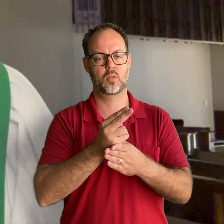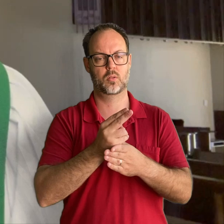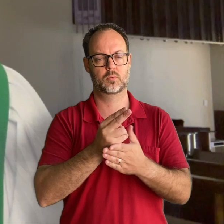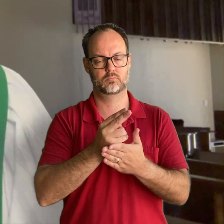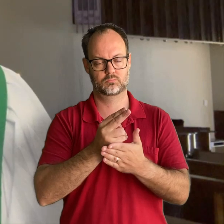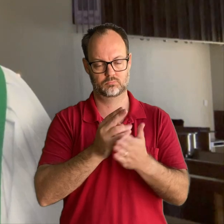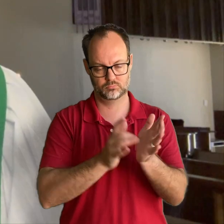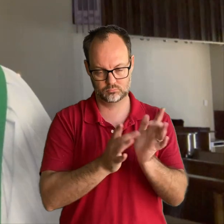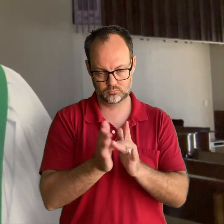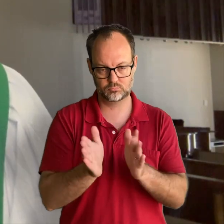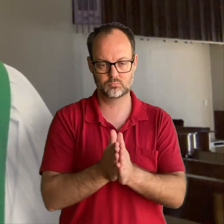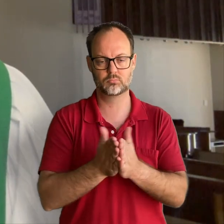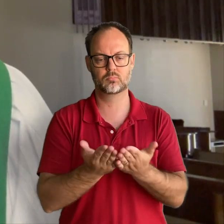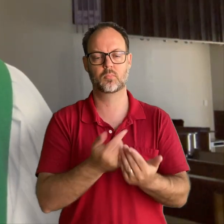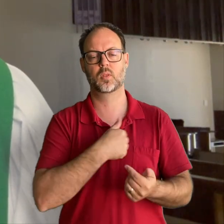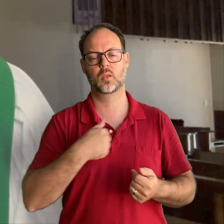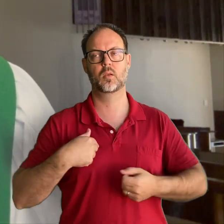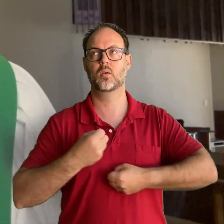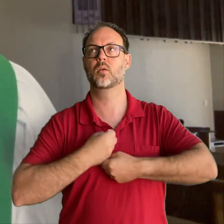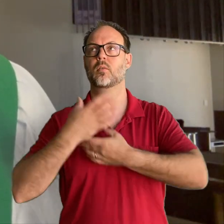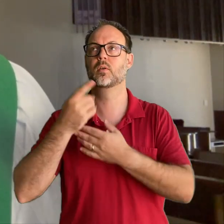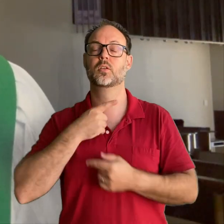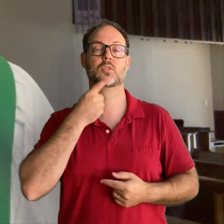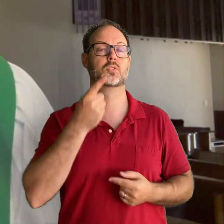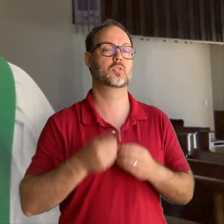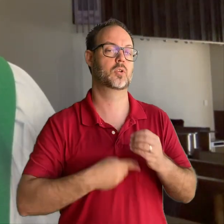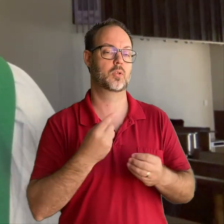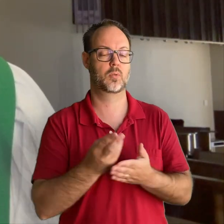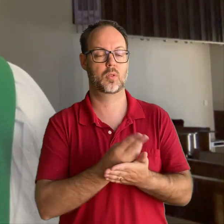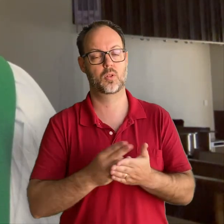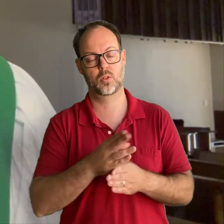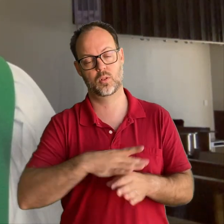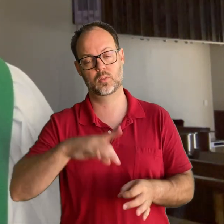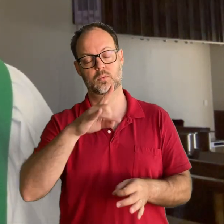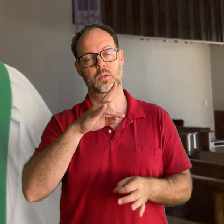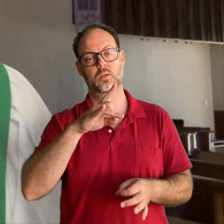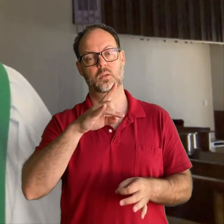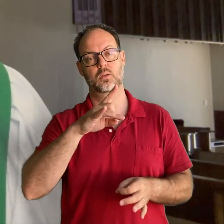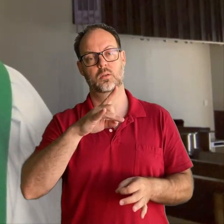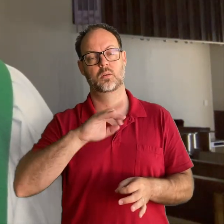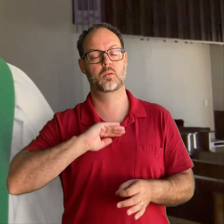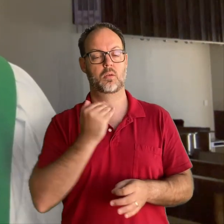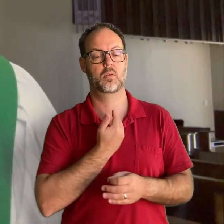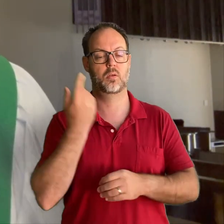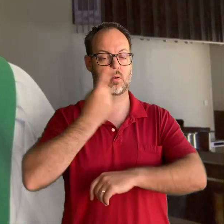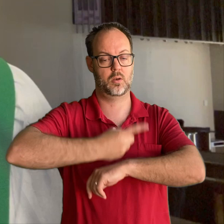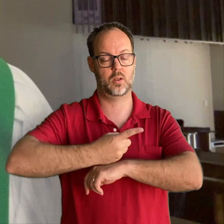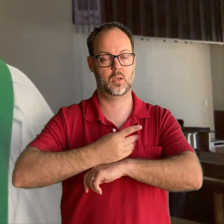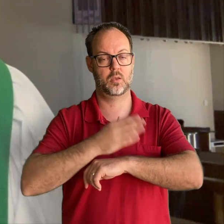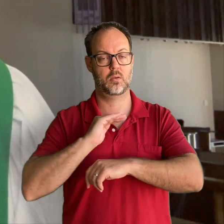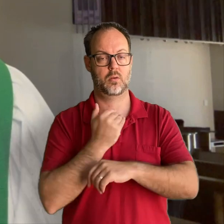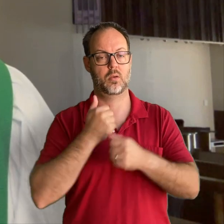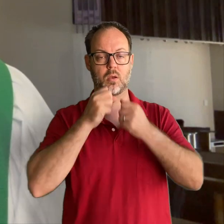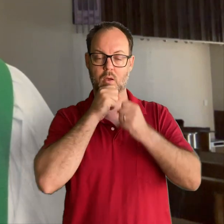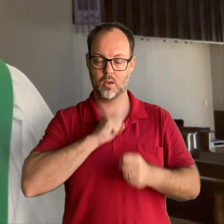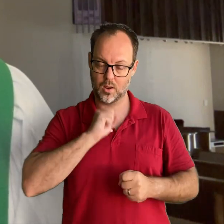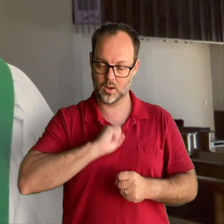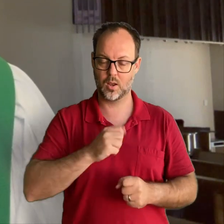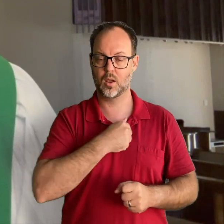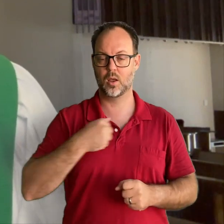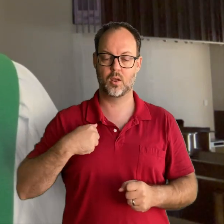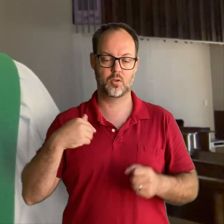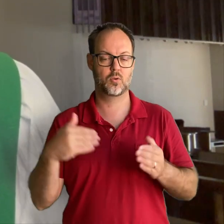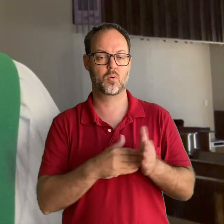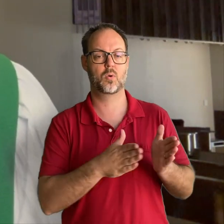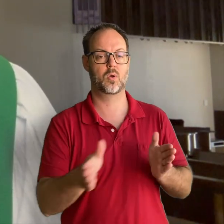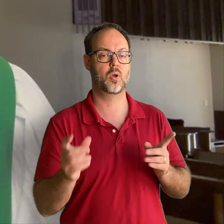Scripture, and we confess the truth about the Holy Spirit in our day and age as we echo